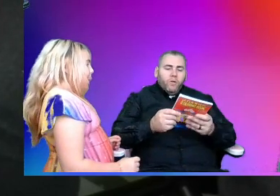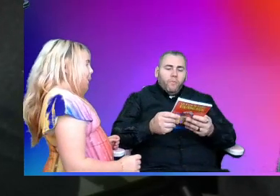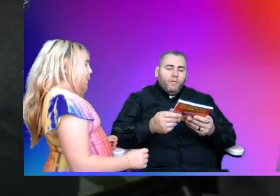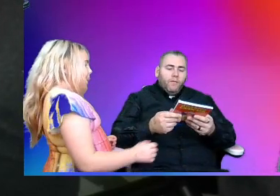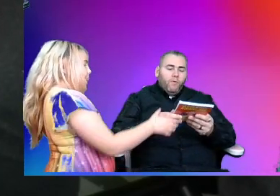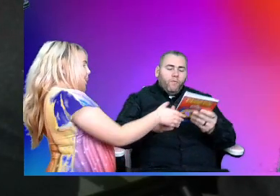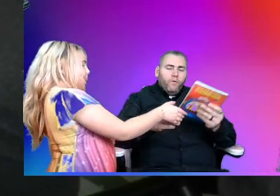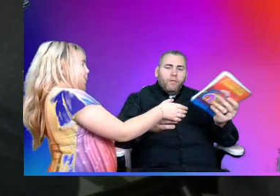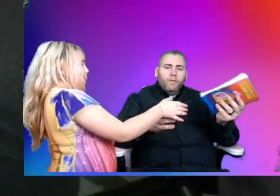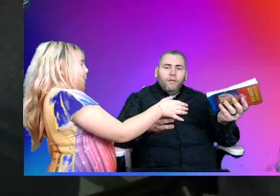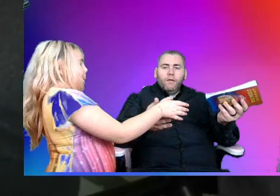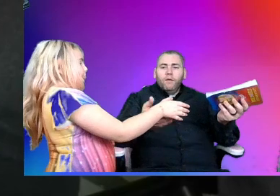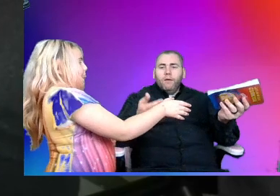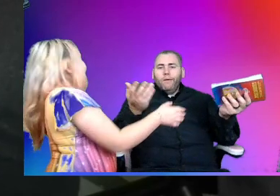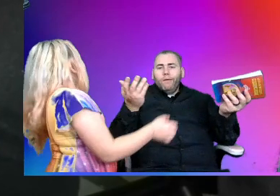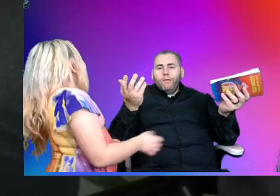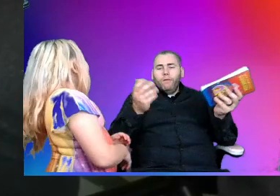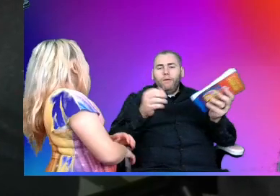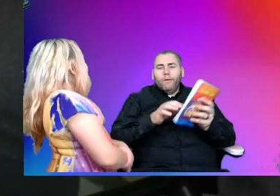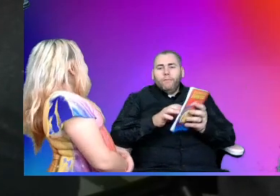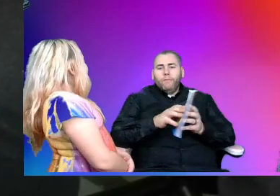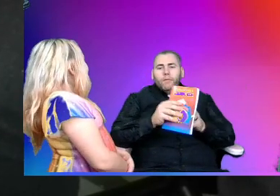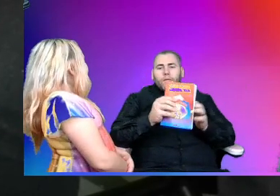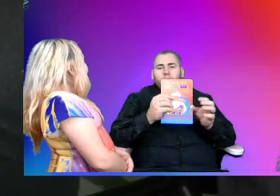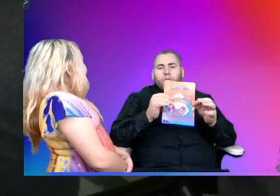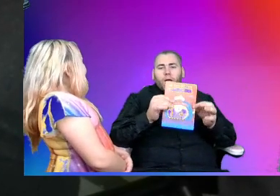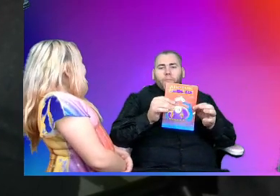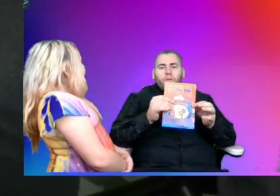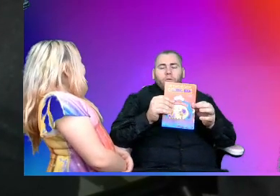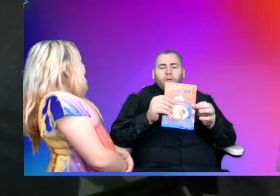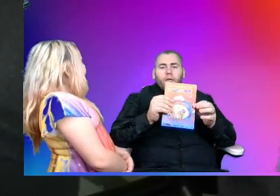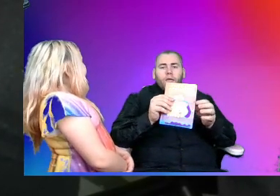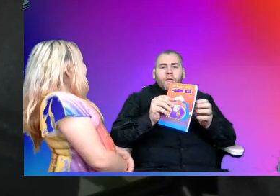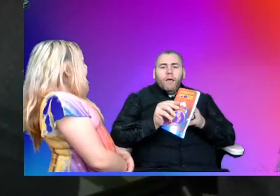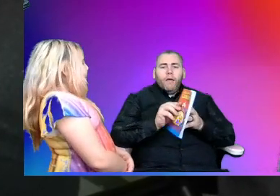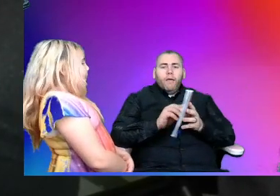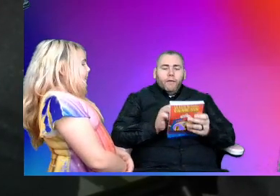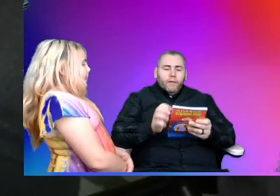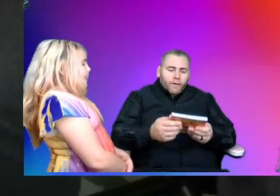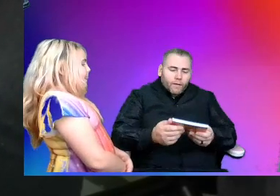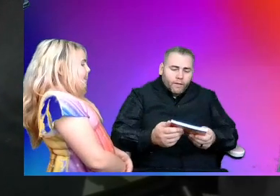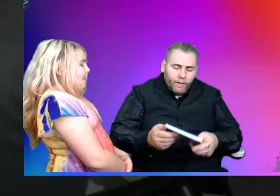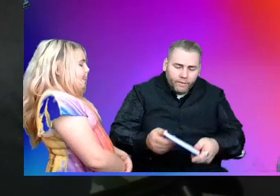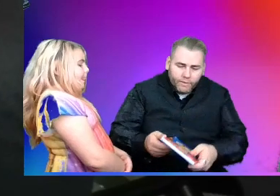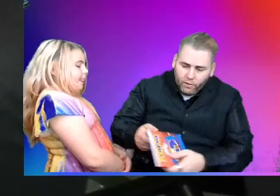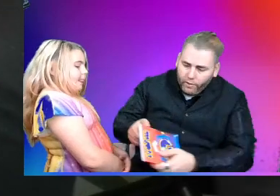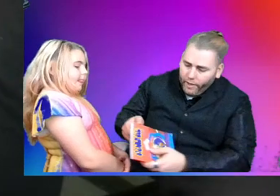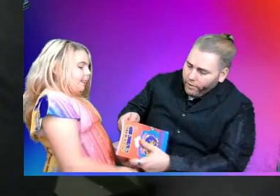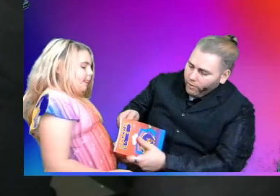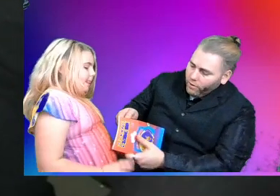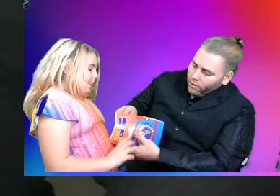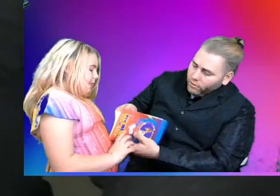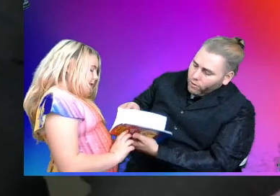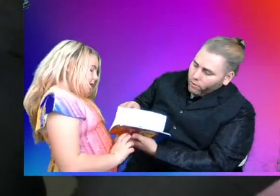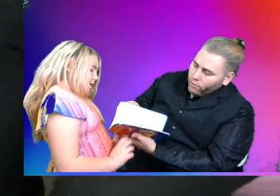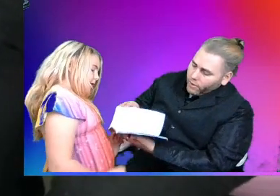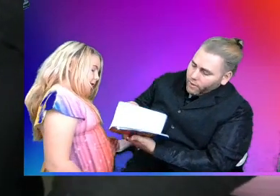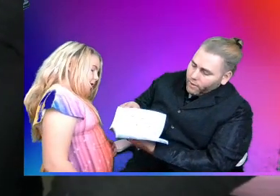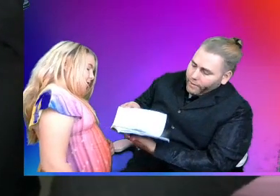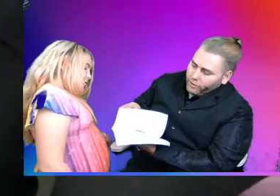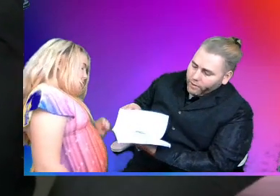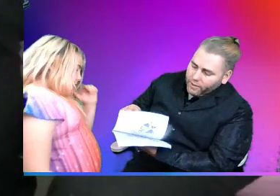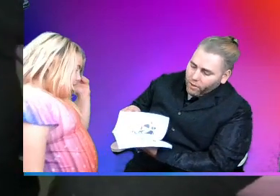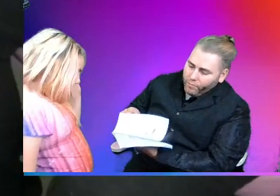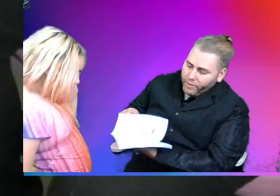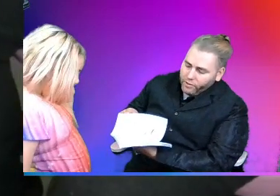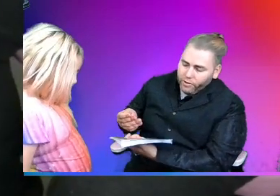coloring book. I picked it up over at the gift shop the other day. And, yeah, let's take a look at it here. So,